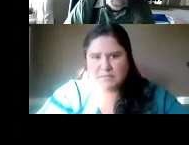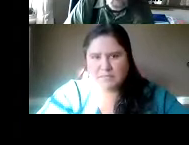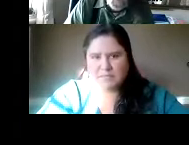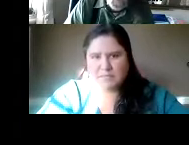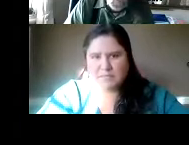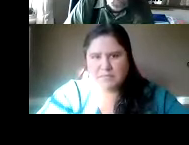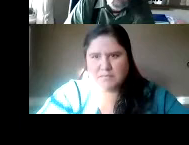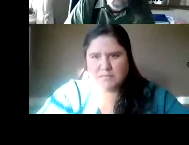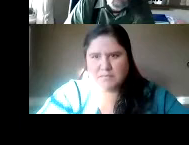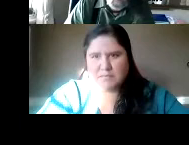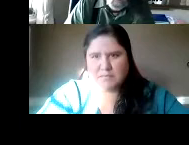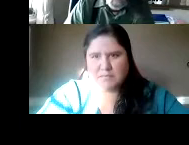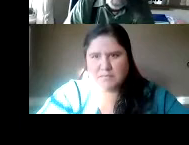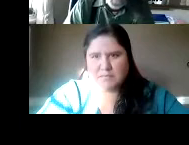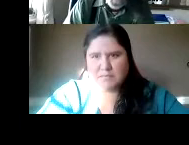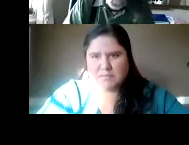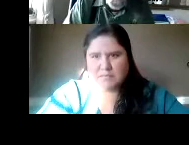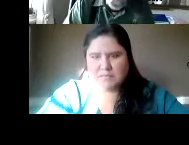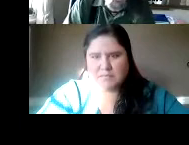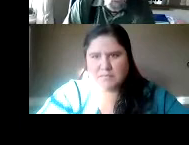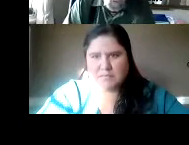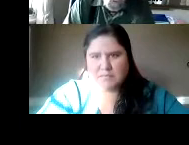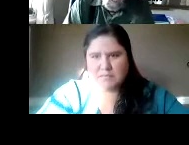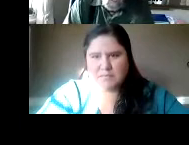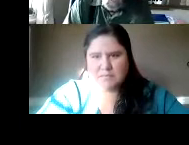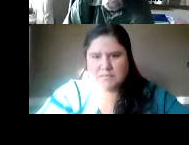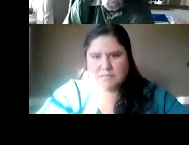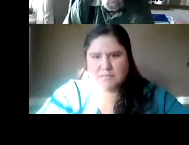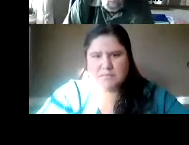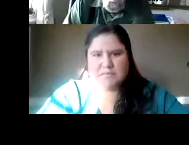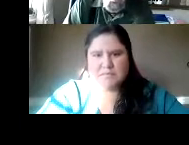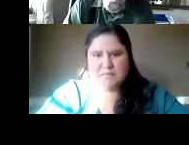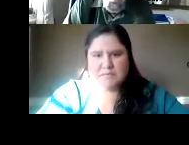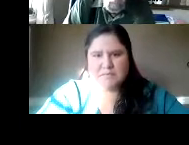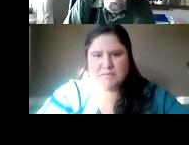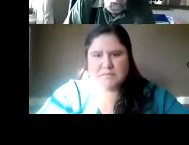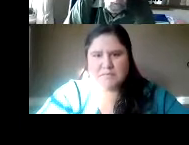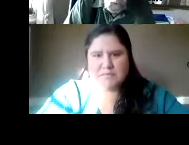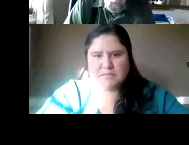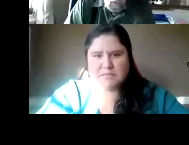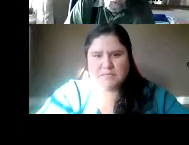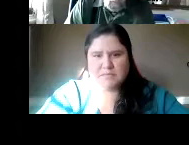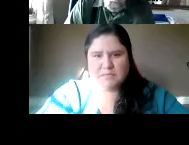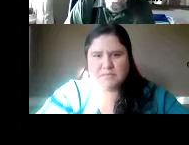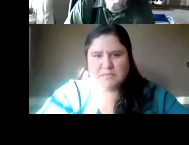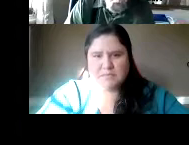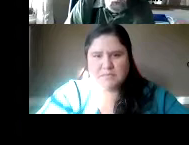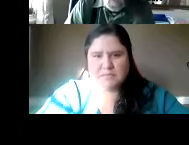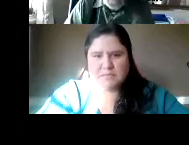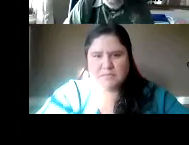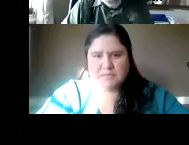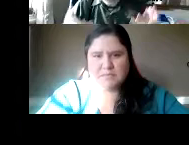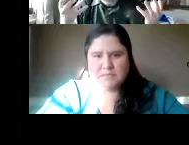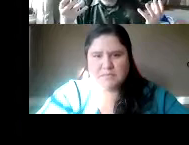its motor force? For instance, wages may be falling, but how do we know that the next minute wages